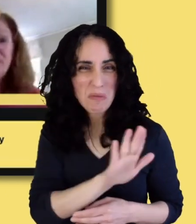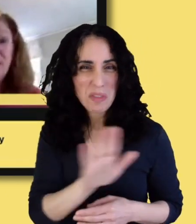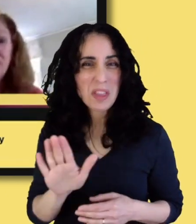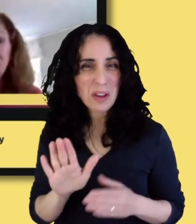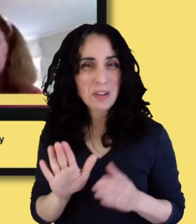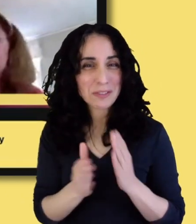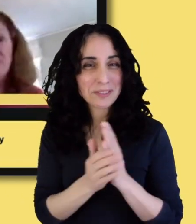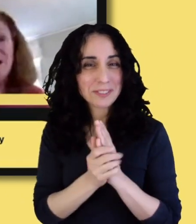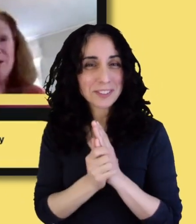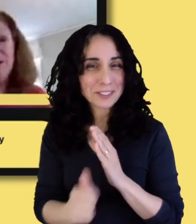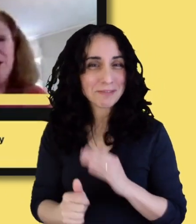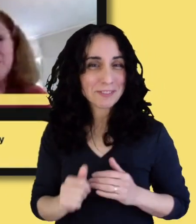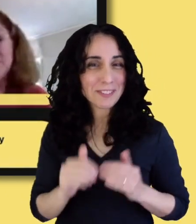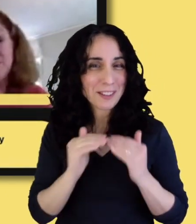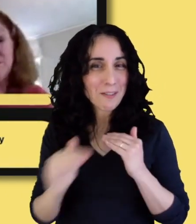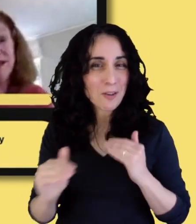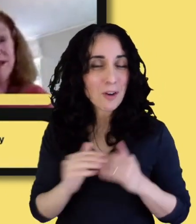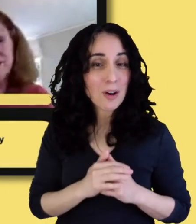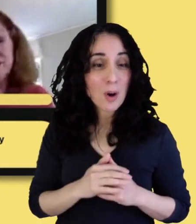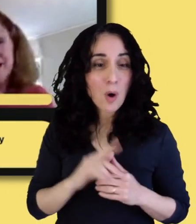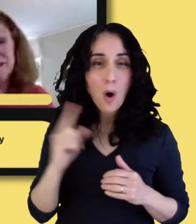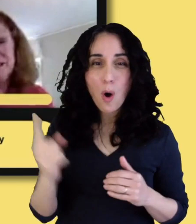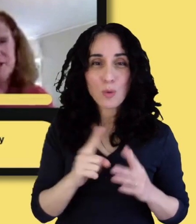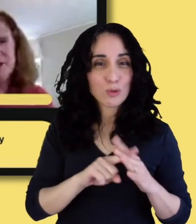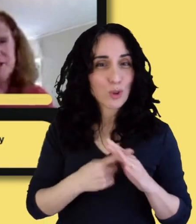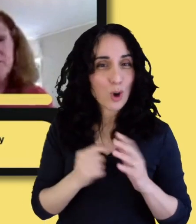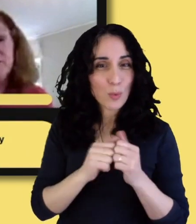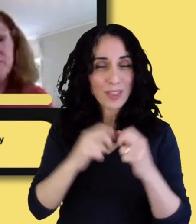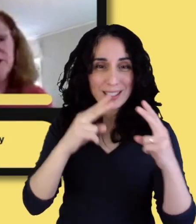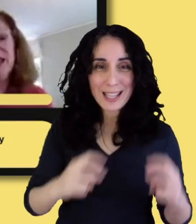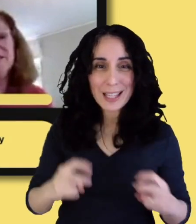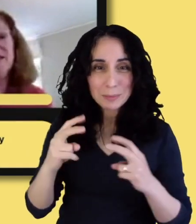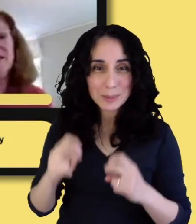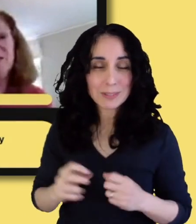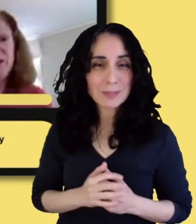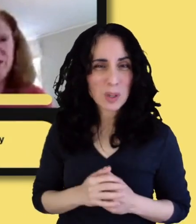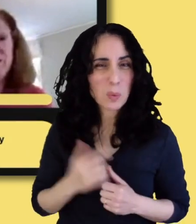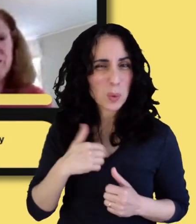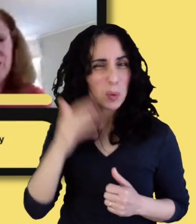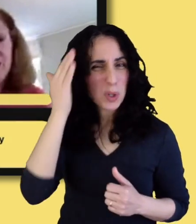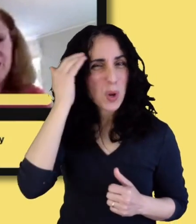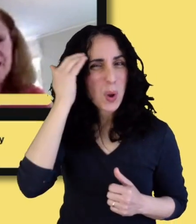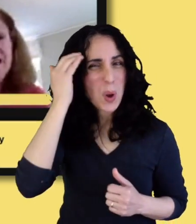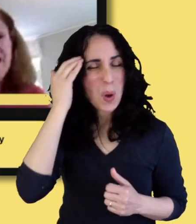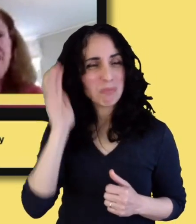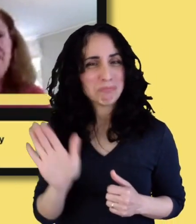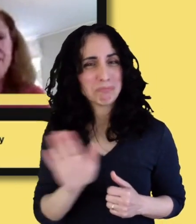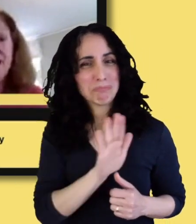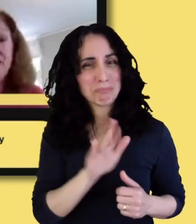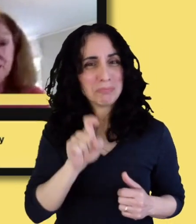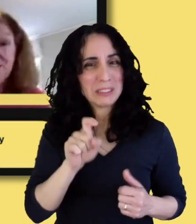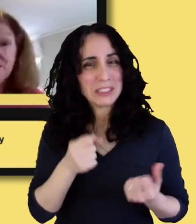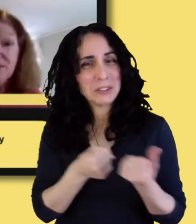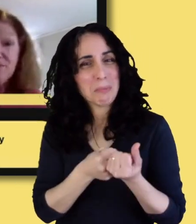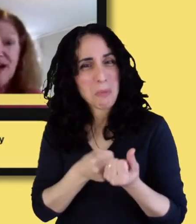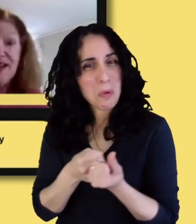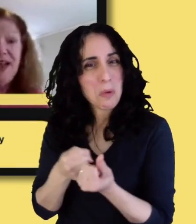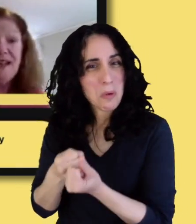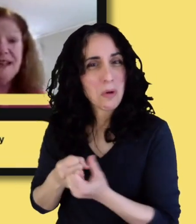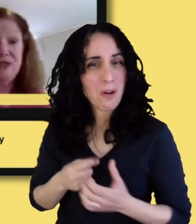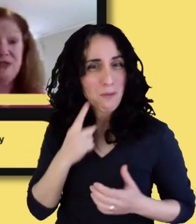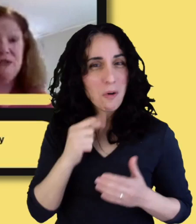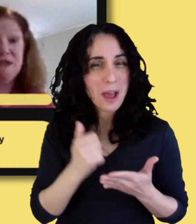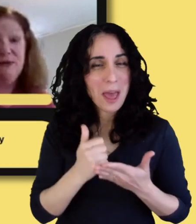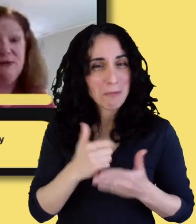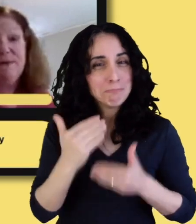we will know where the students are. We always do beginning year assessment. So we'll have a good handle on where those students are and be able to provide